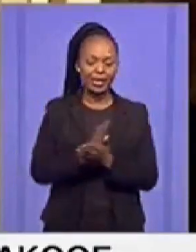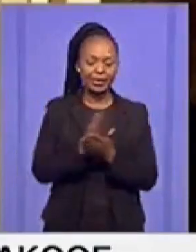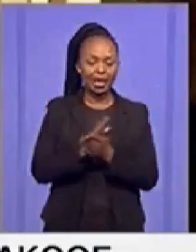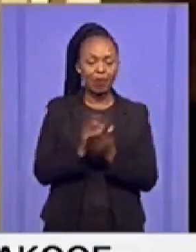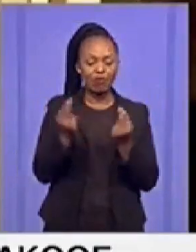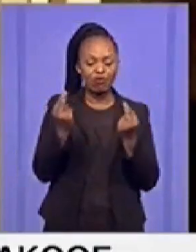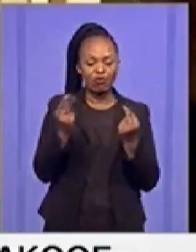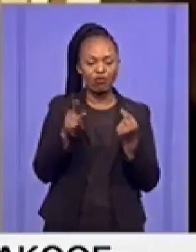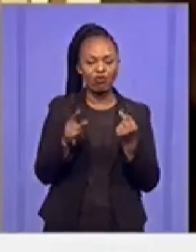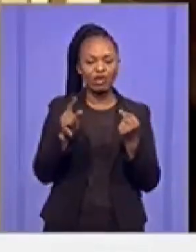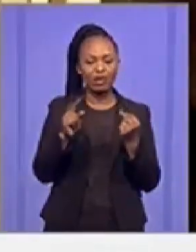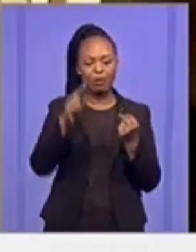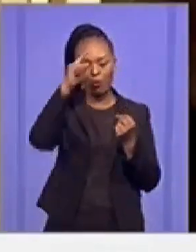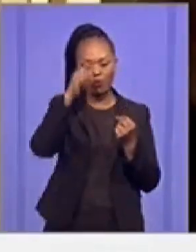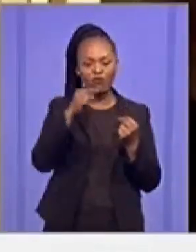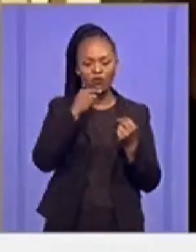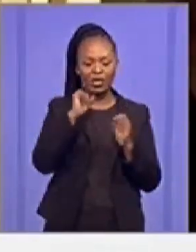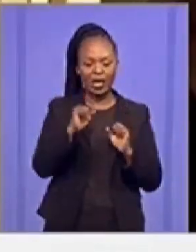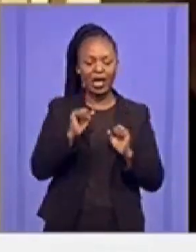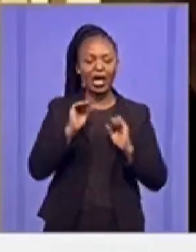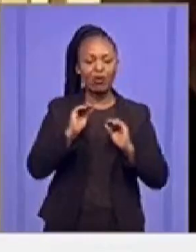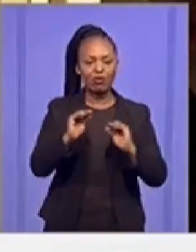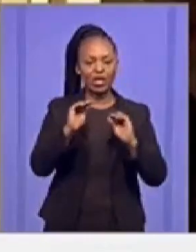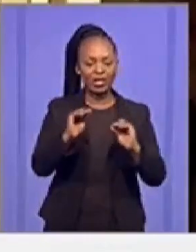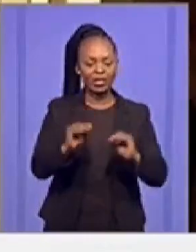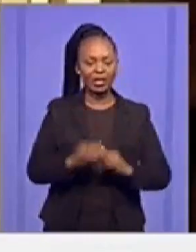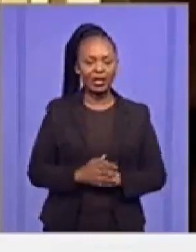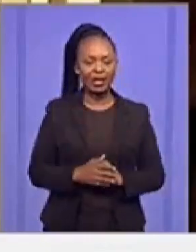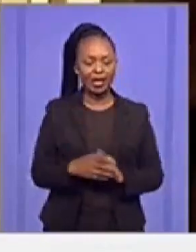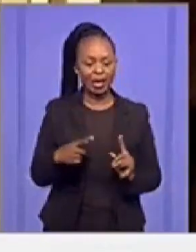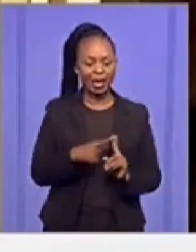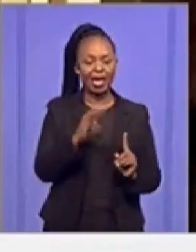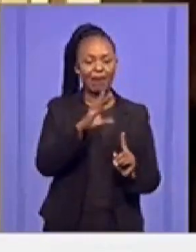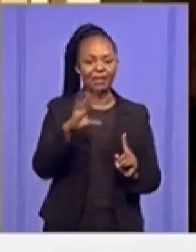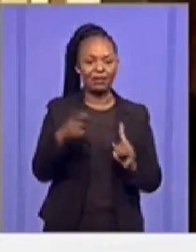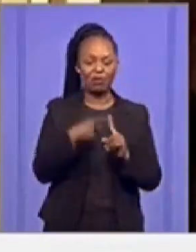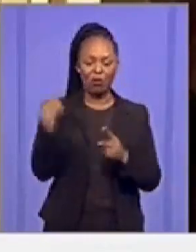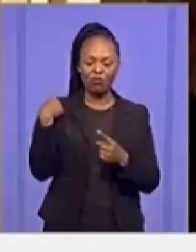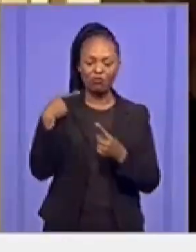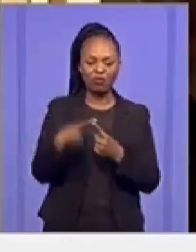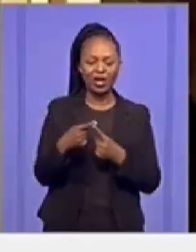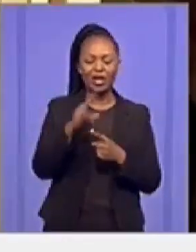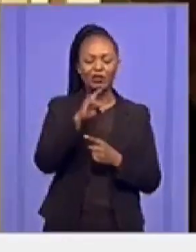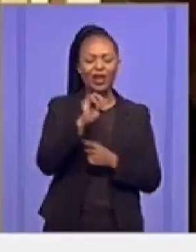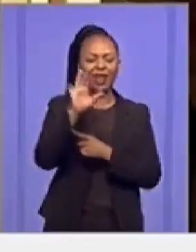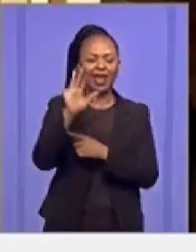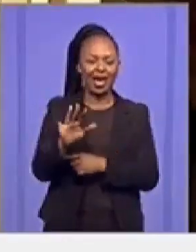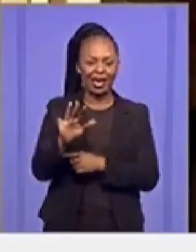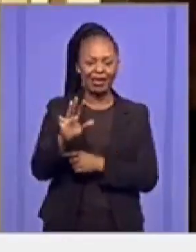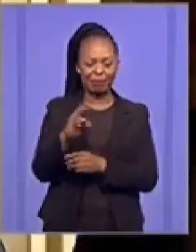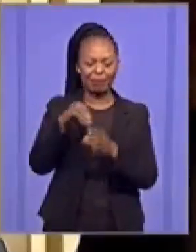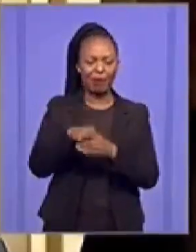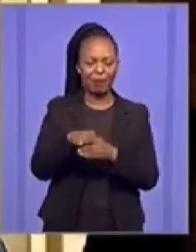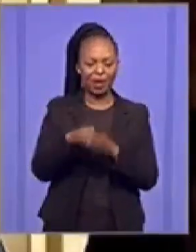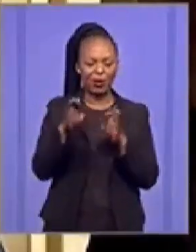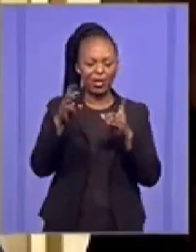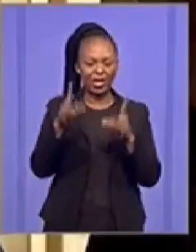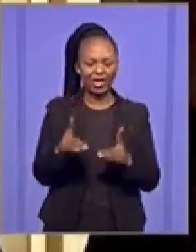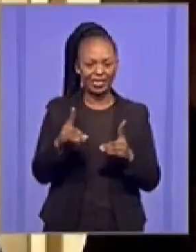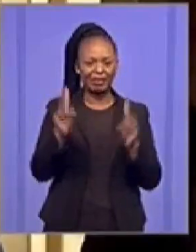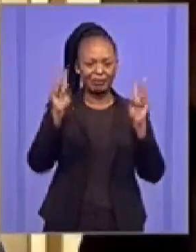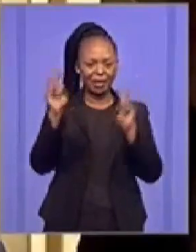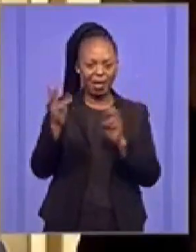this portfolio of education. MEC Tate came a long way since 2009. And all of us, we landed in his hands